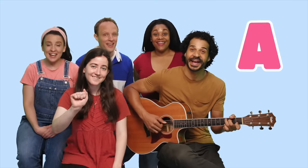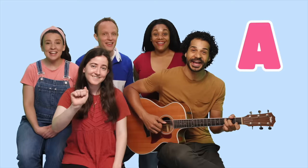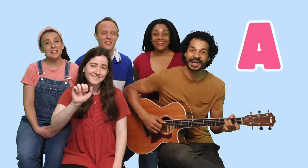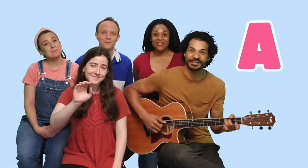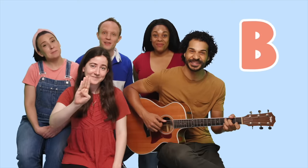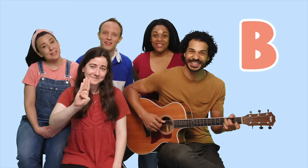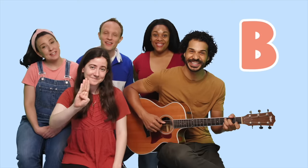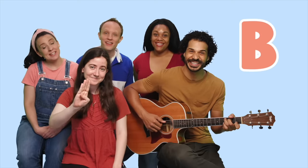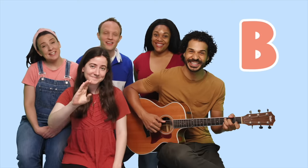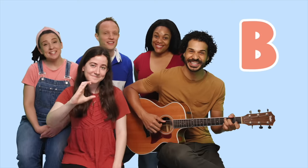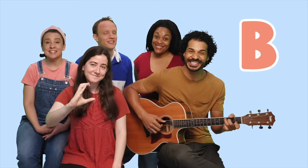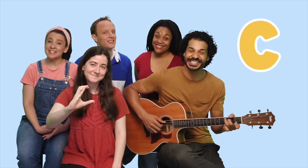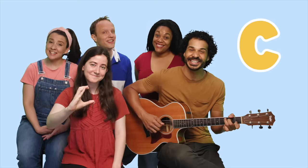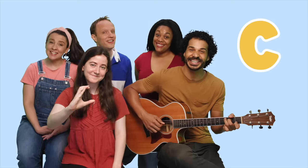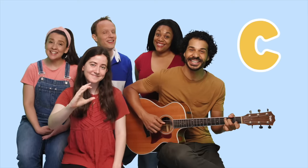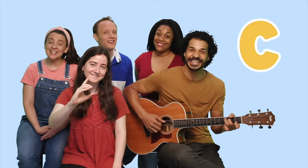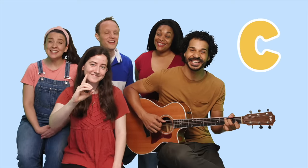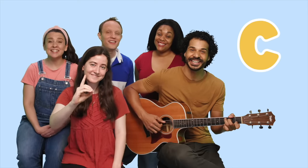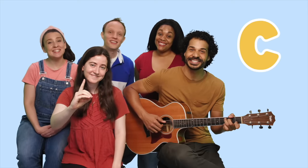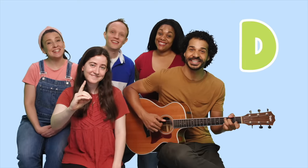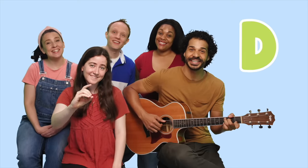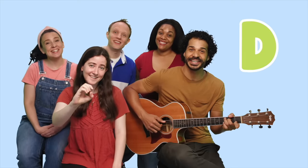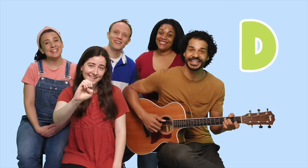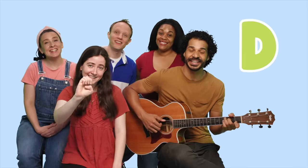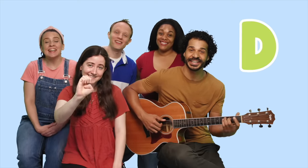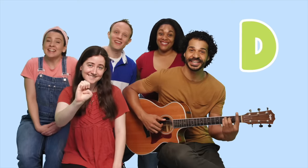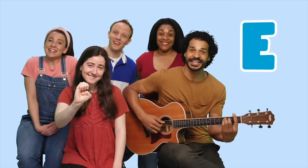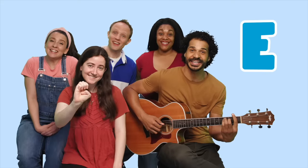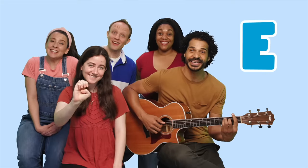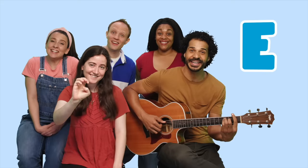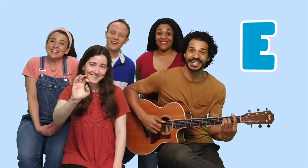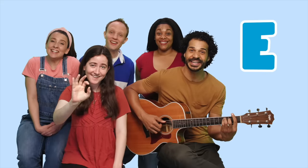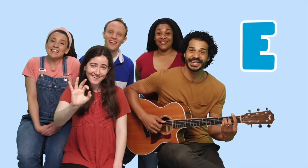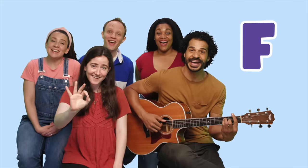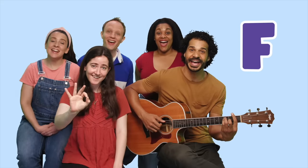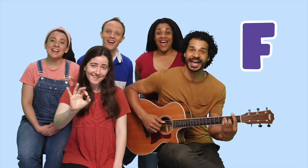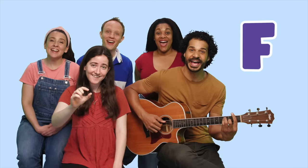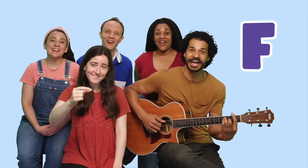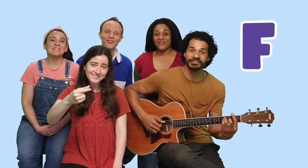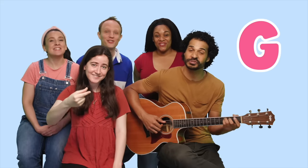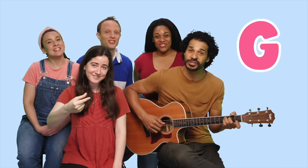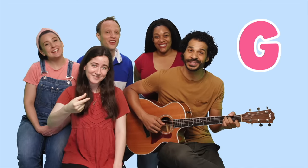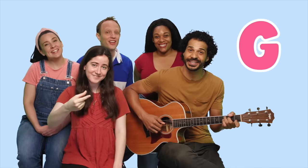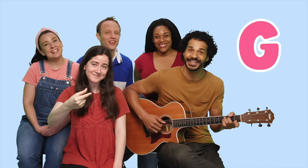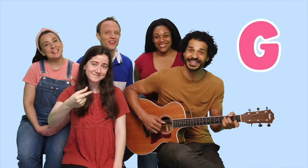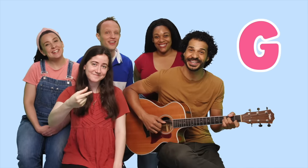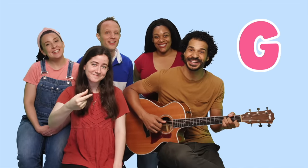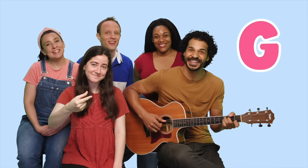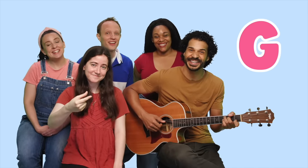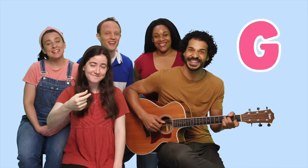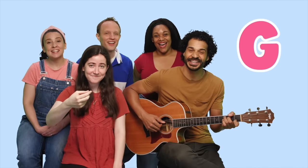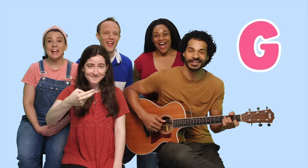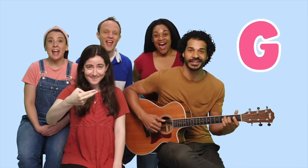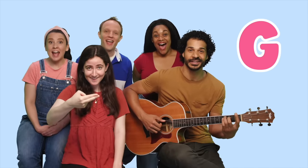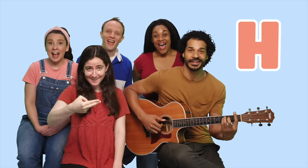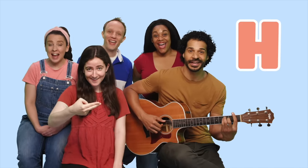A, B, C, D, E, F, G,